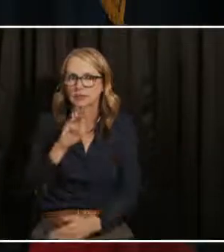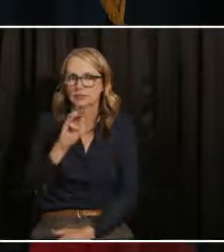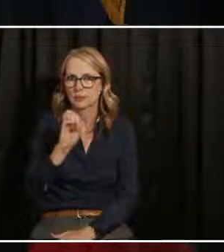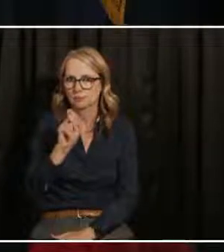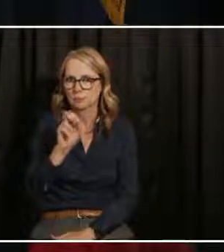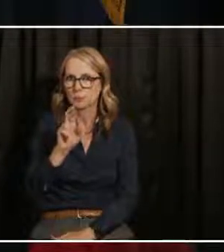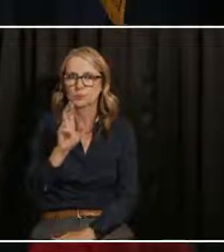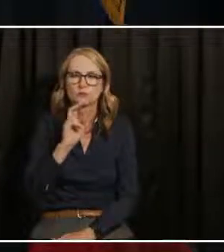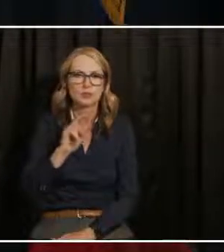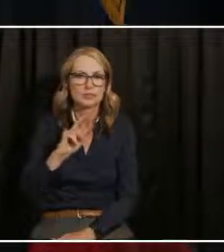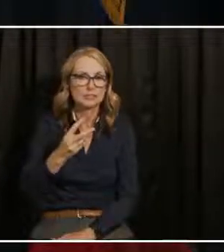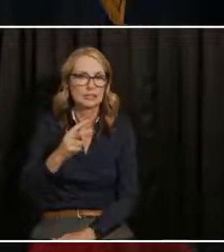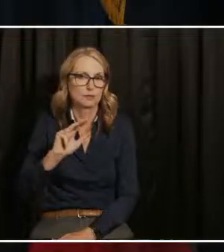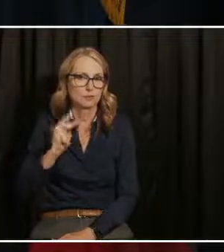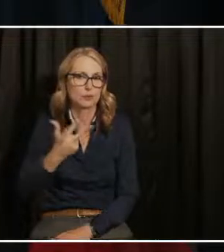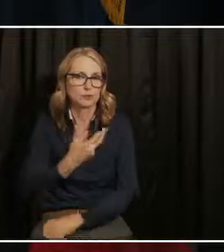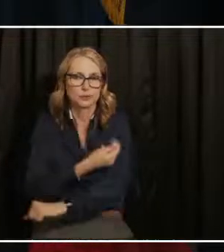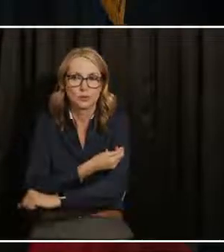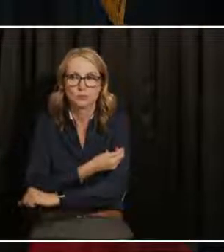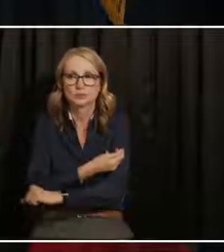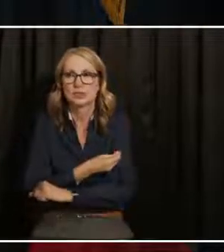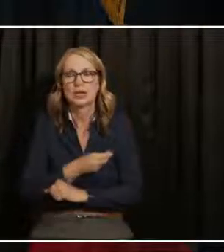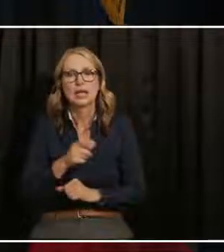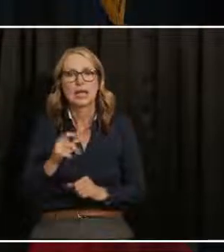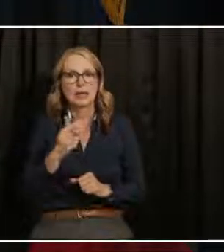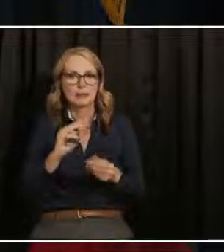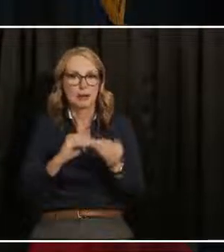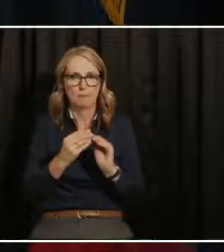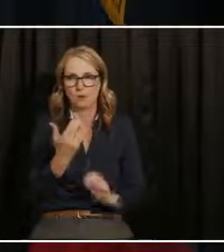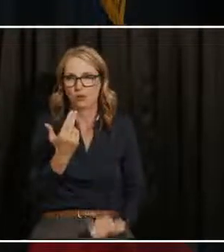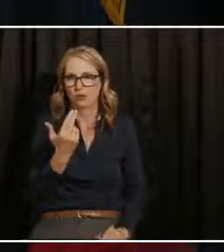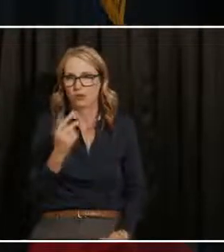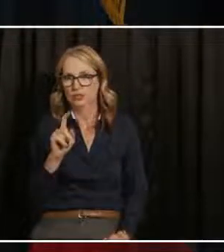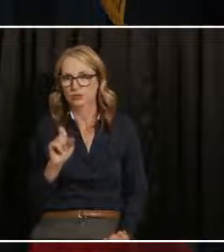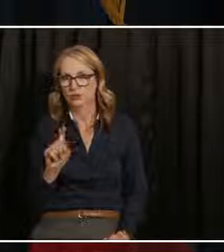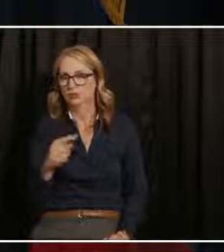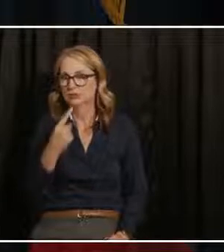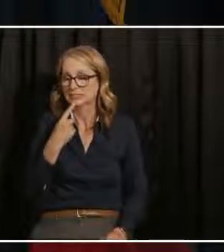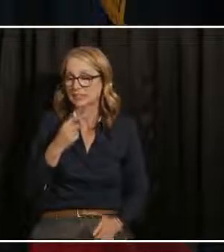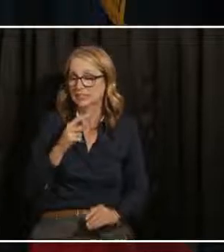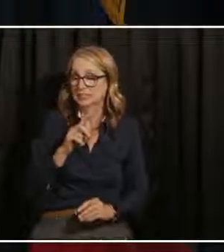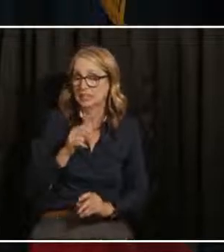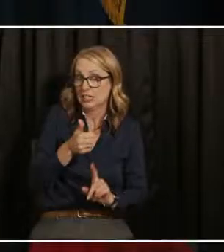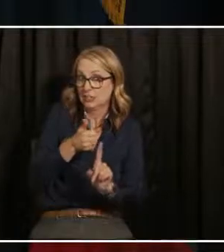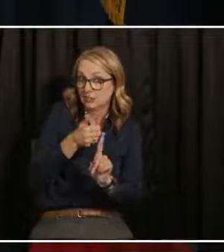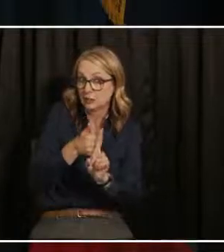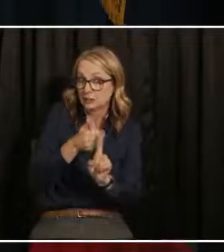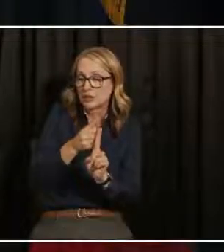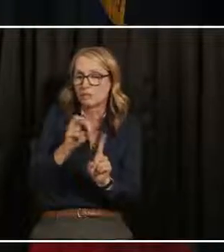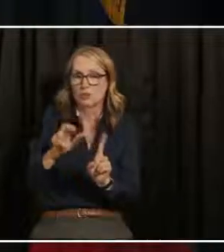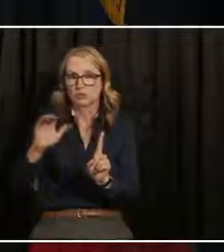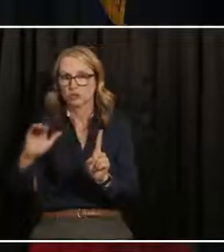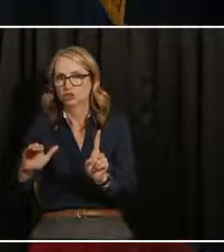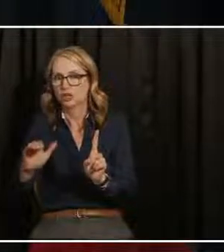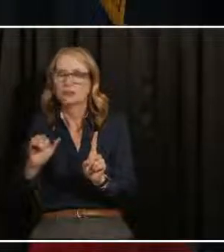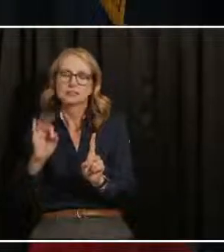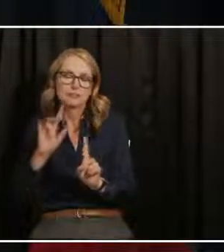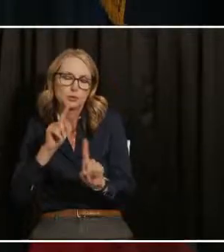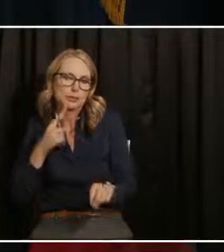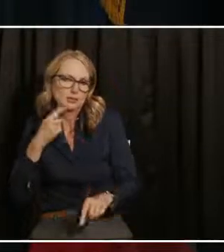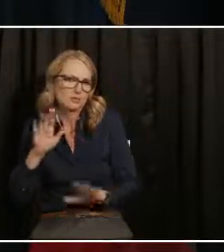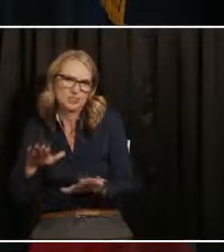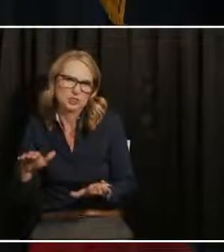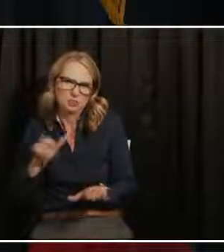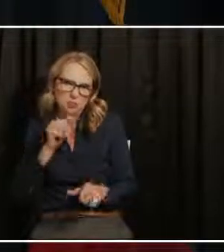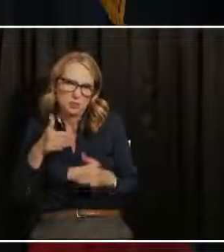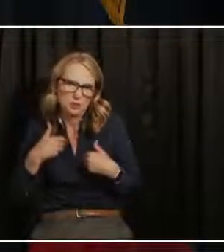now, there's a simple question, number 13. Do you or your child, this is if parents are answering it for a child, but there really aren't any